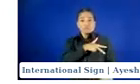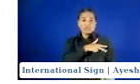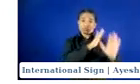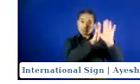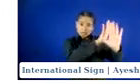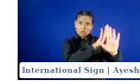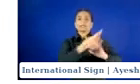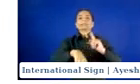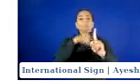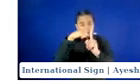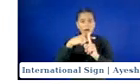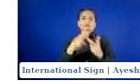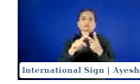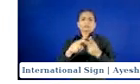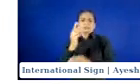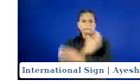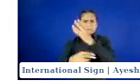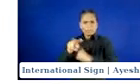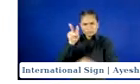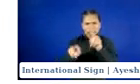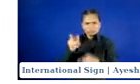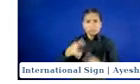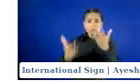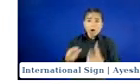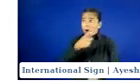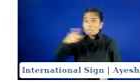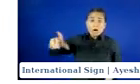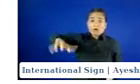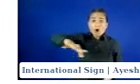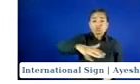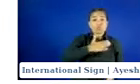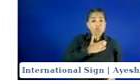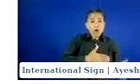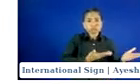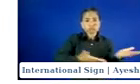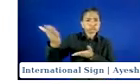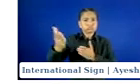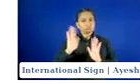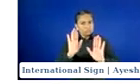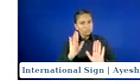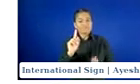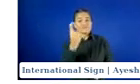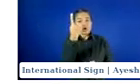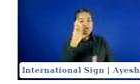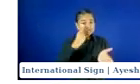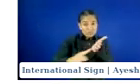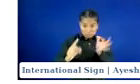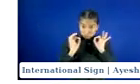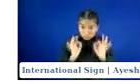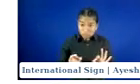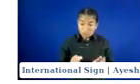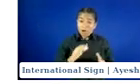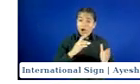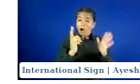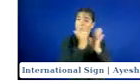legal framework that is well defined, and the development of the MI system usually sits well if it's done within the local university. You